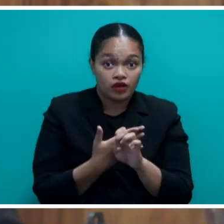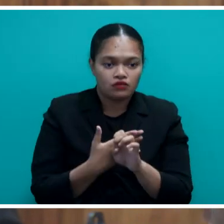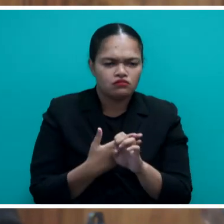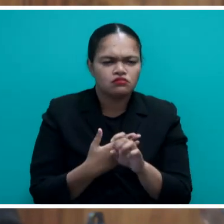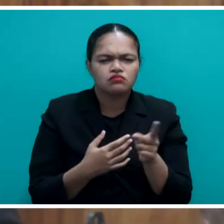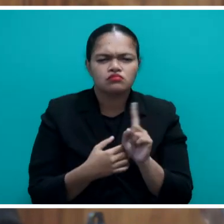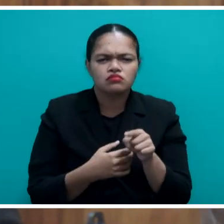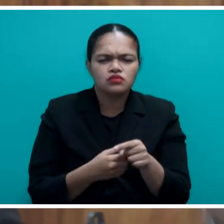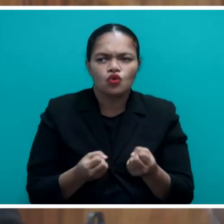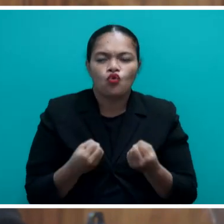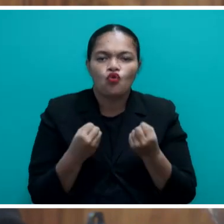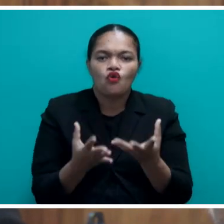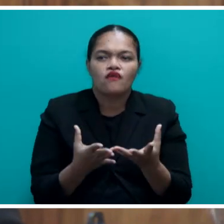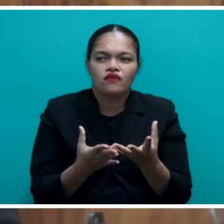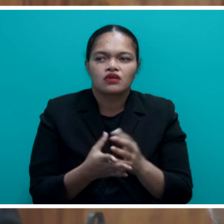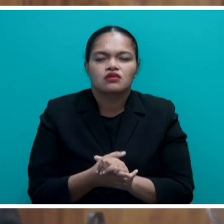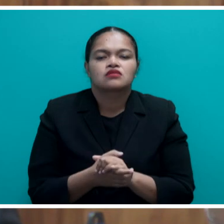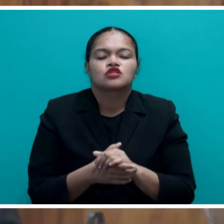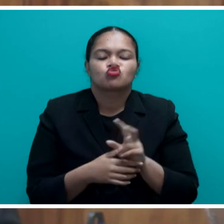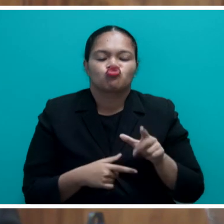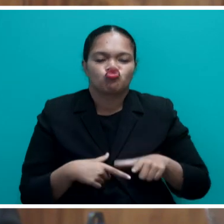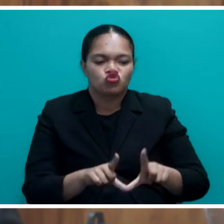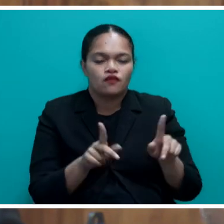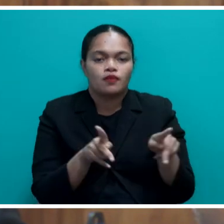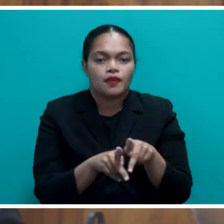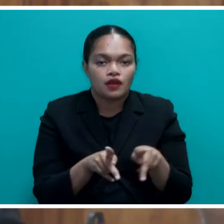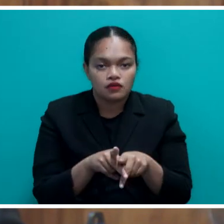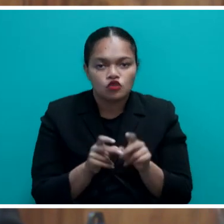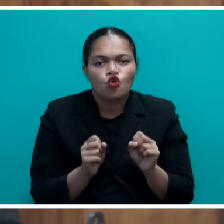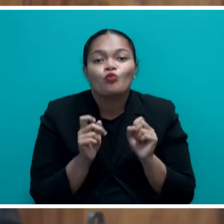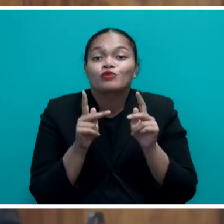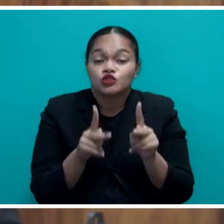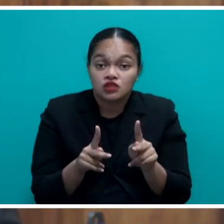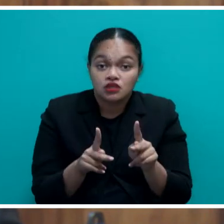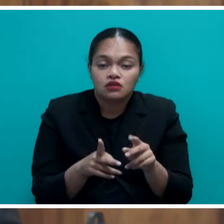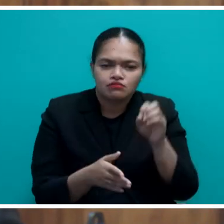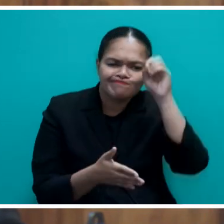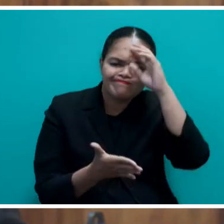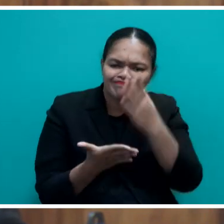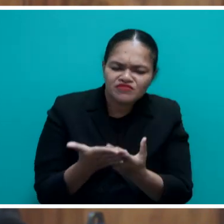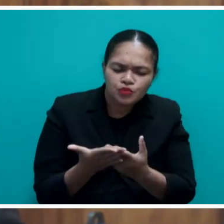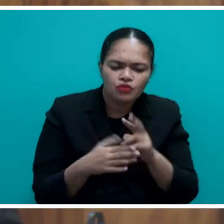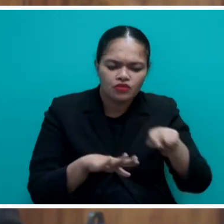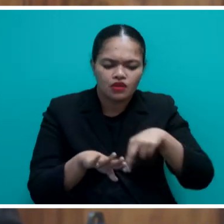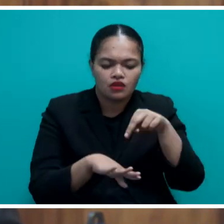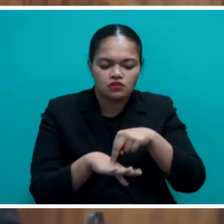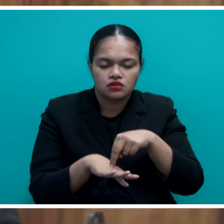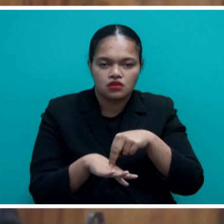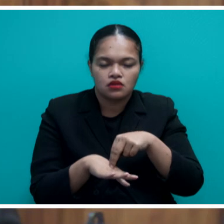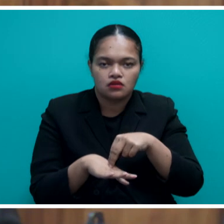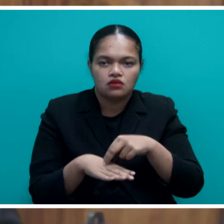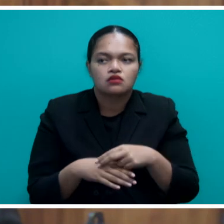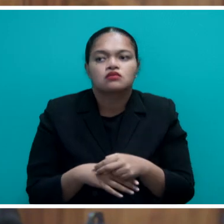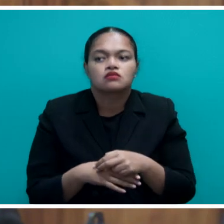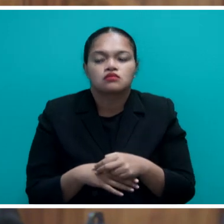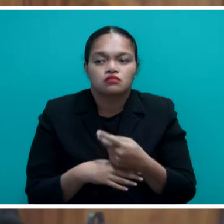to offer our valued international travel partners the opportunity to see and experience our regional tourism products and